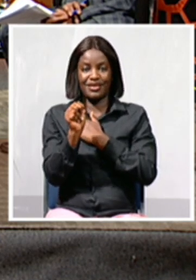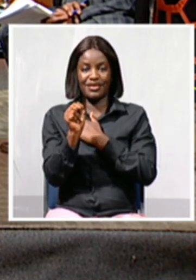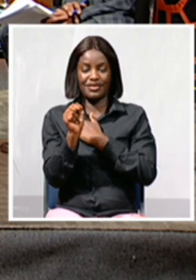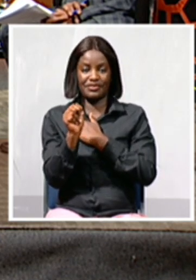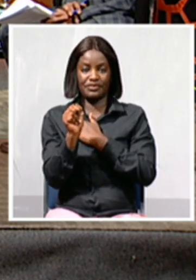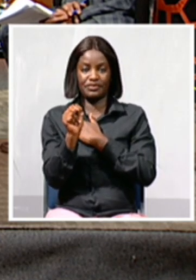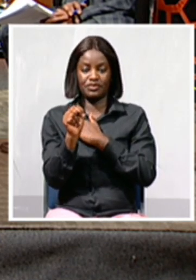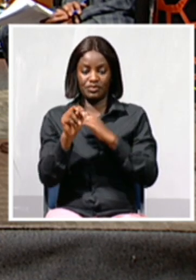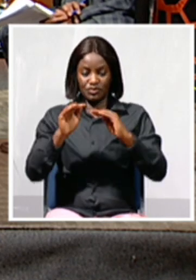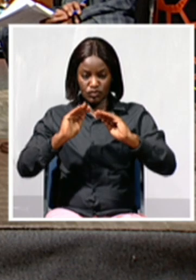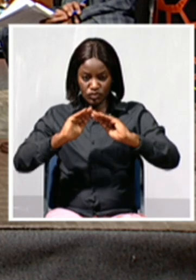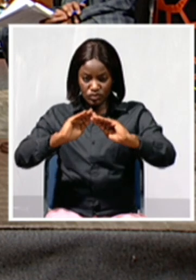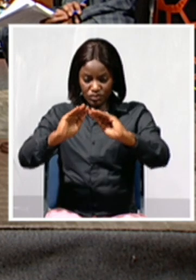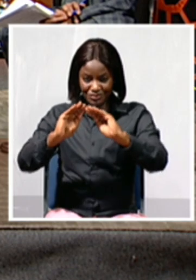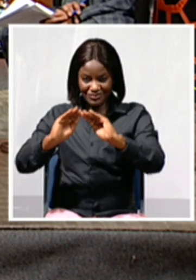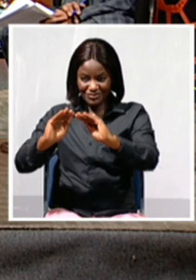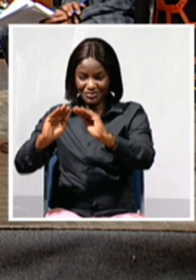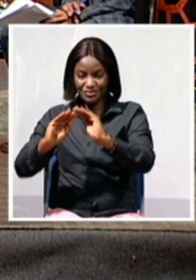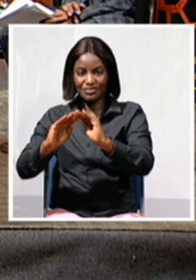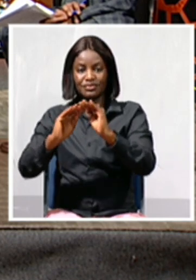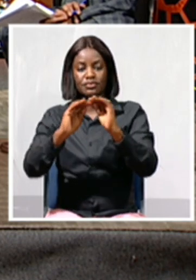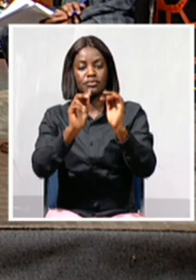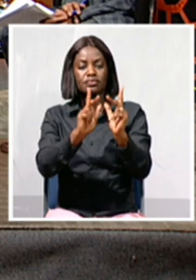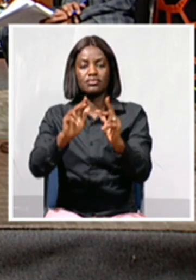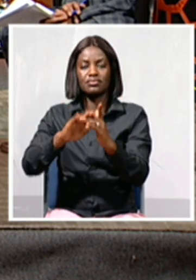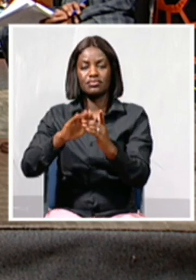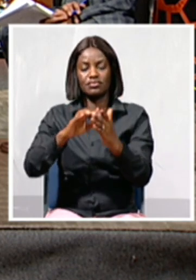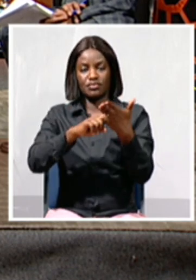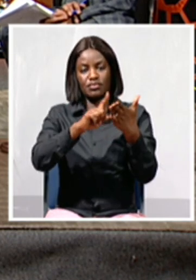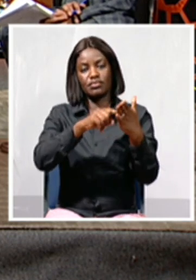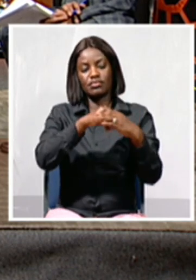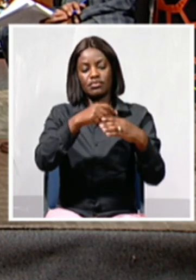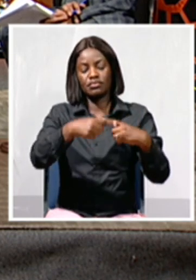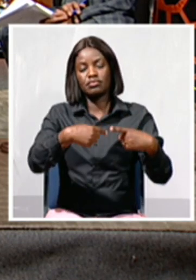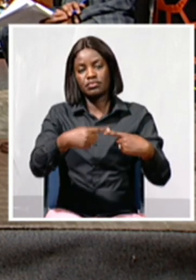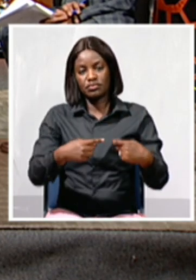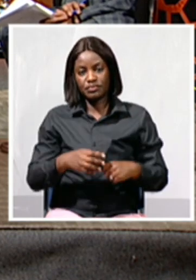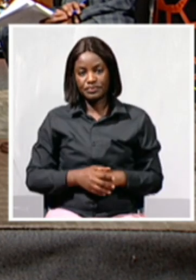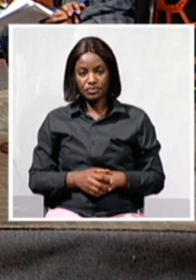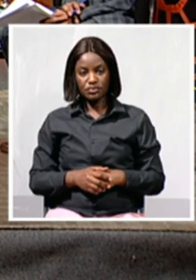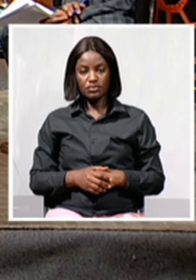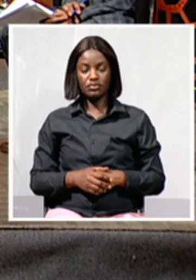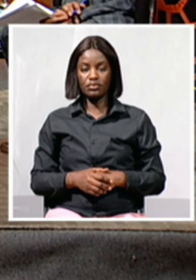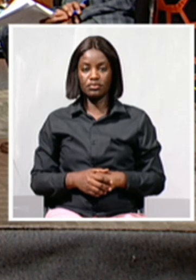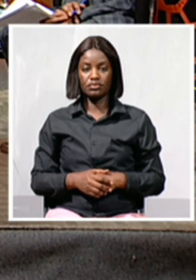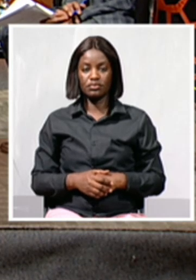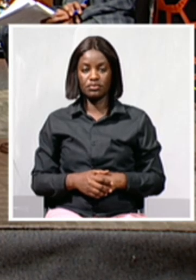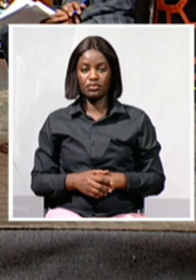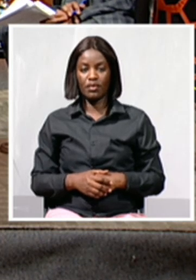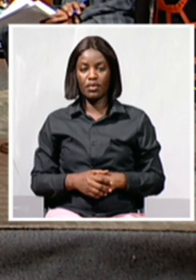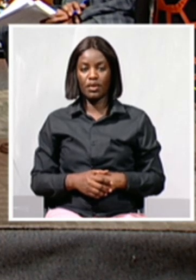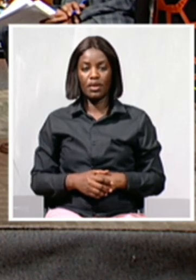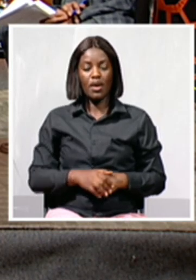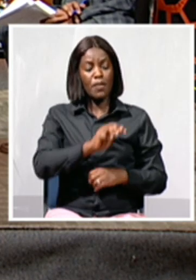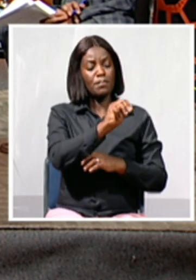responsible for voter and civic education. So what we have done is on this 7th of March, when we launched the electoral calendar,